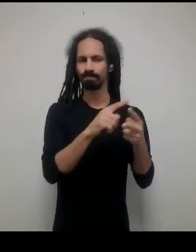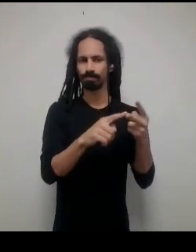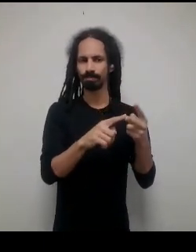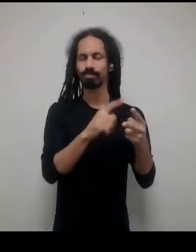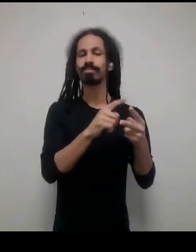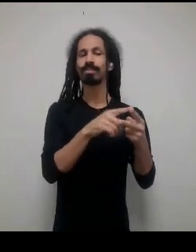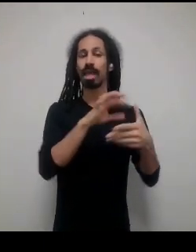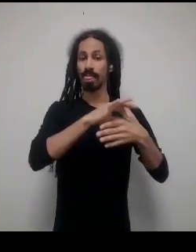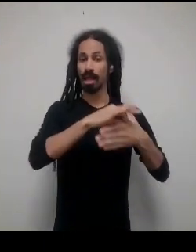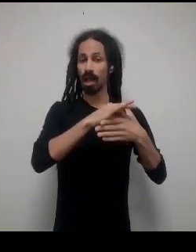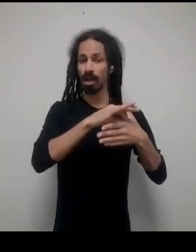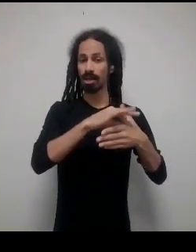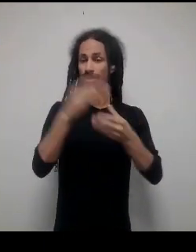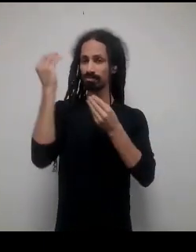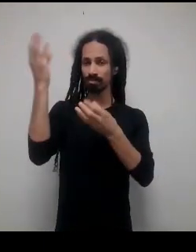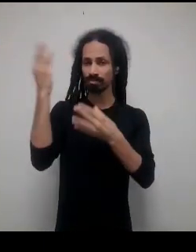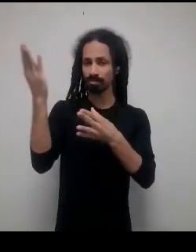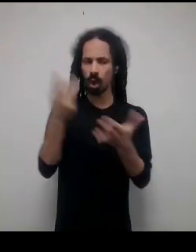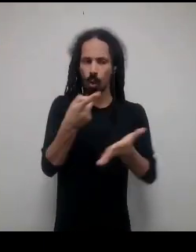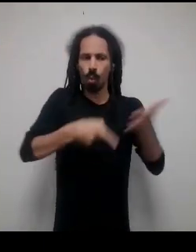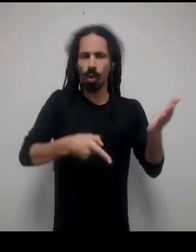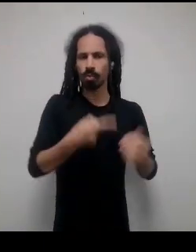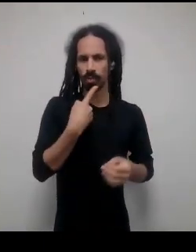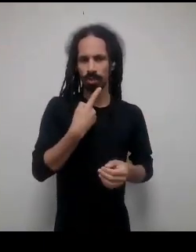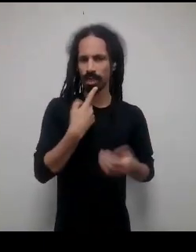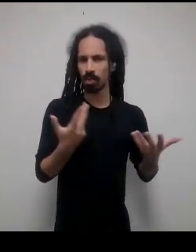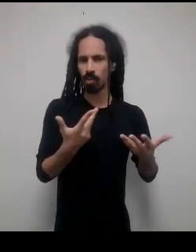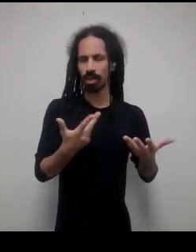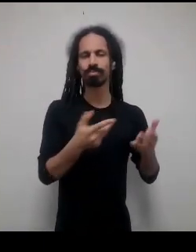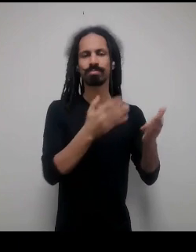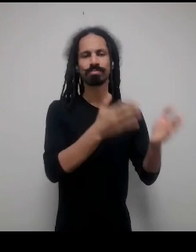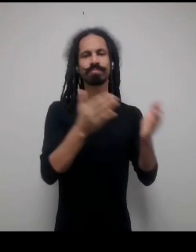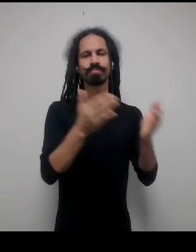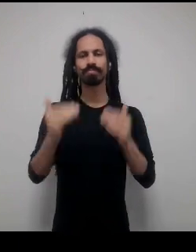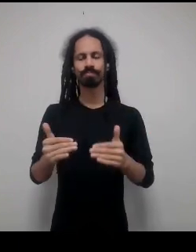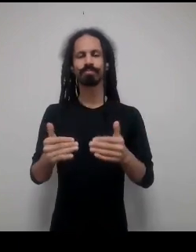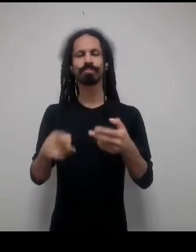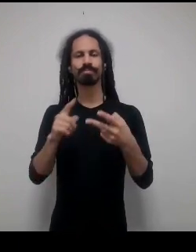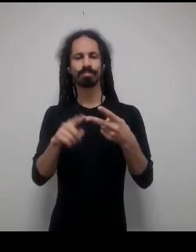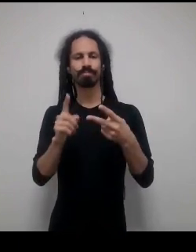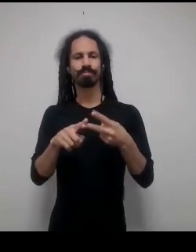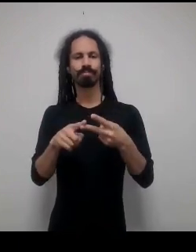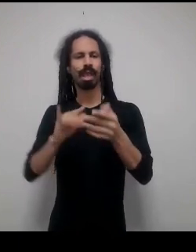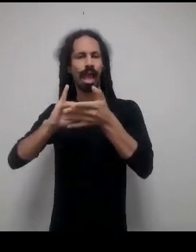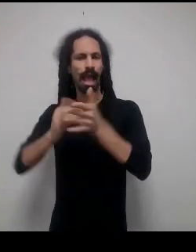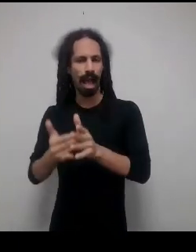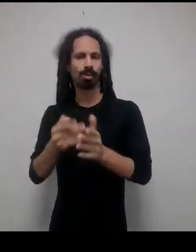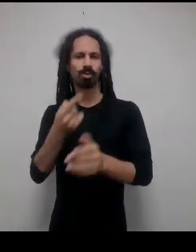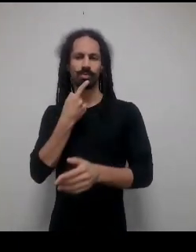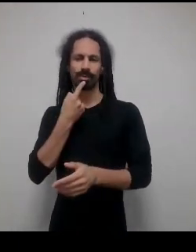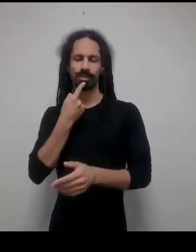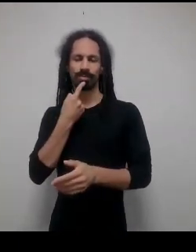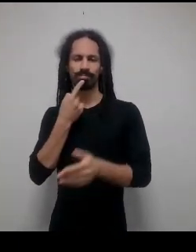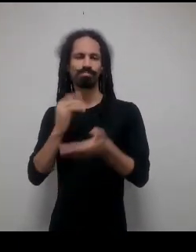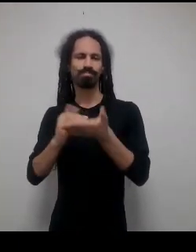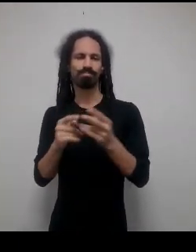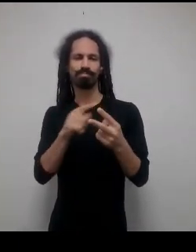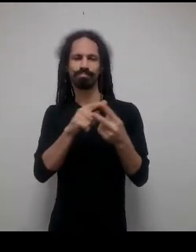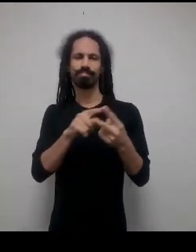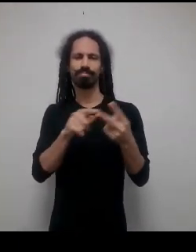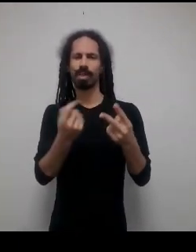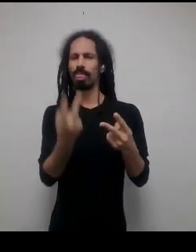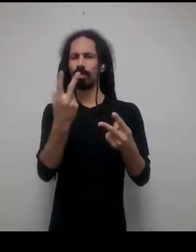content, what will you say? And then the delivery, how will you say it? So we're going to use these two questions as our